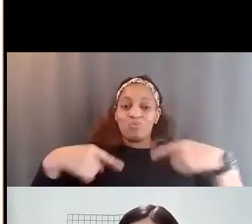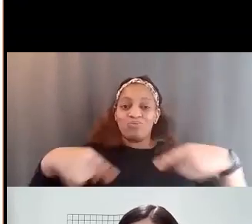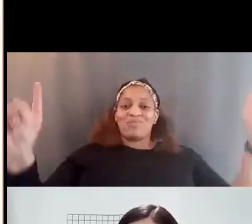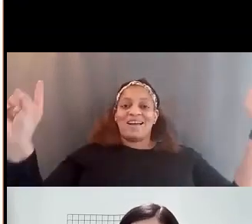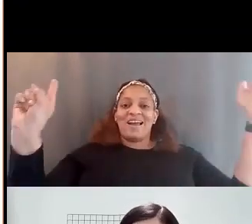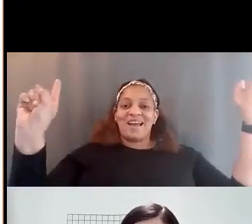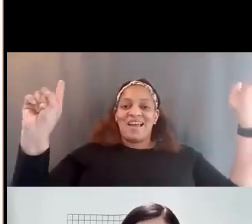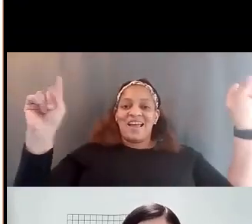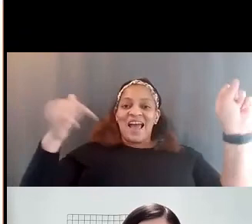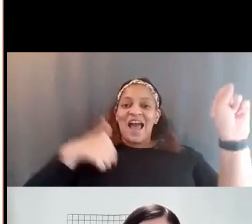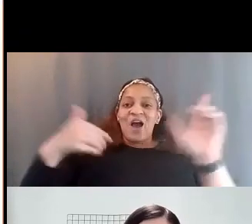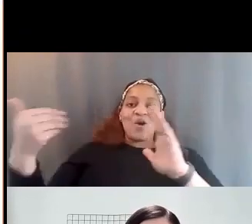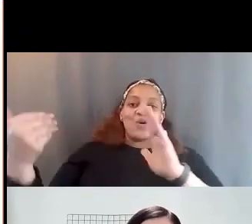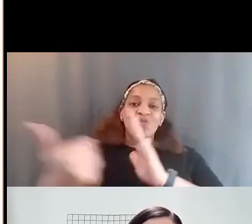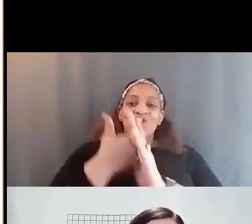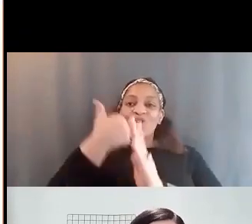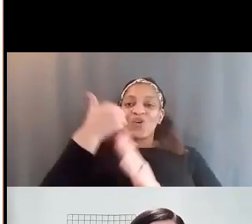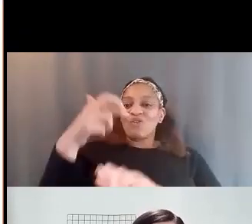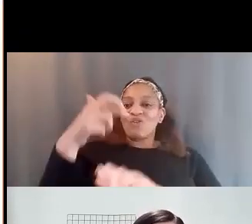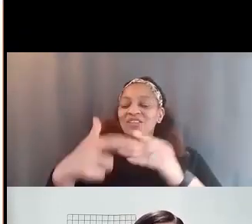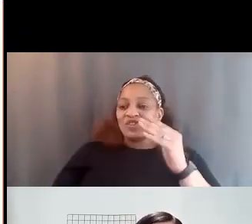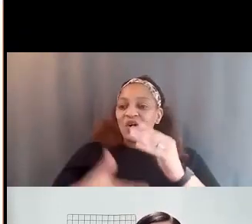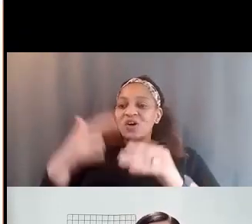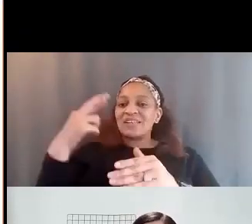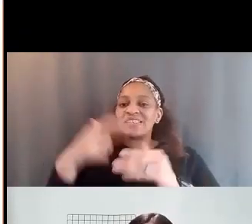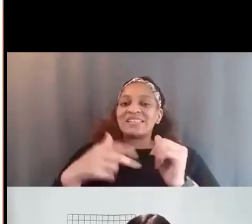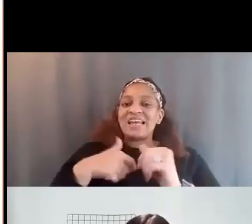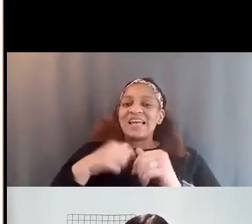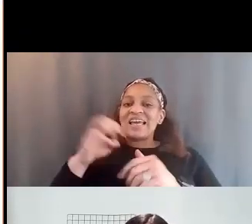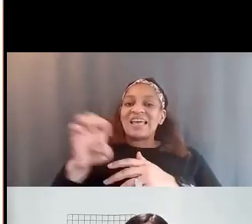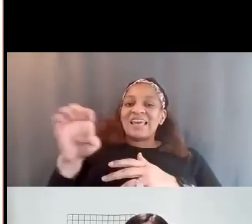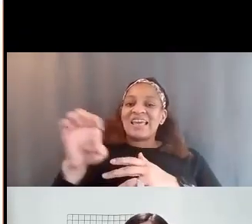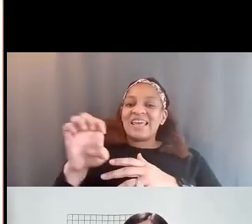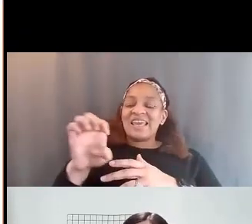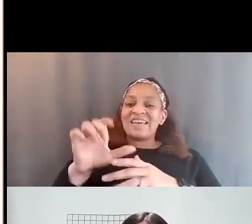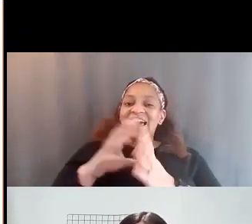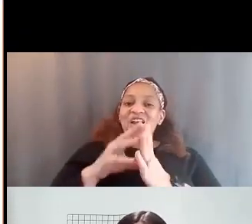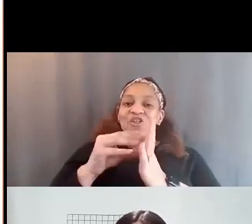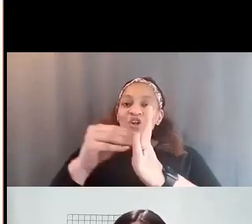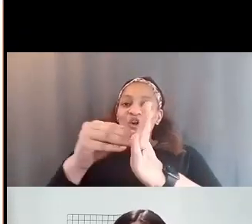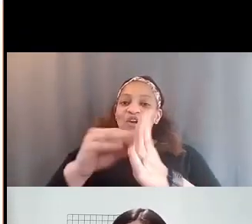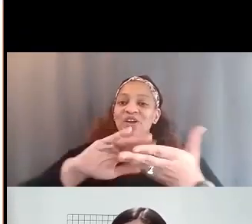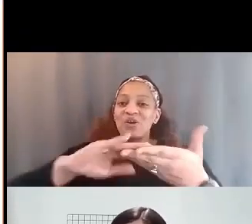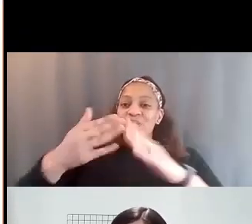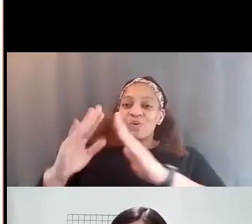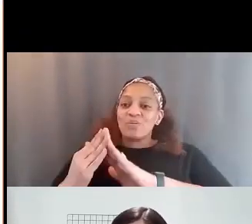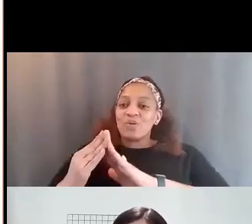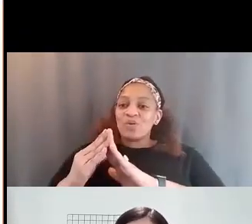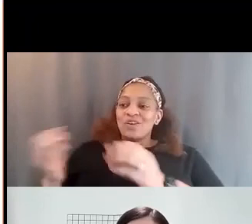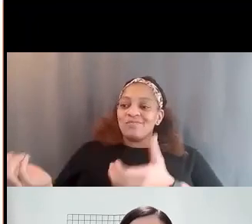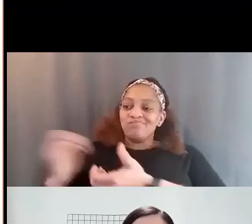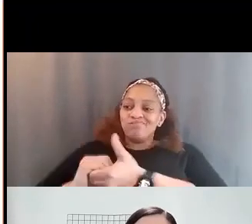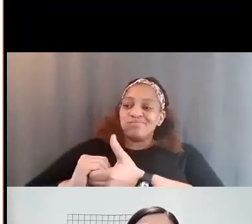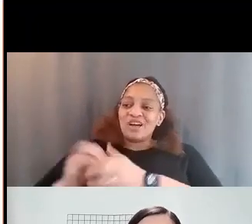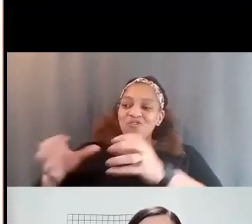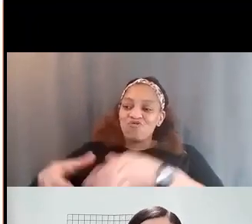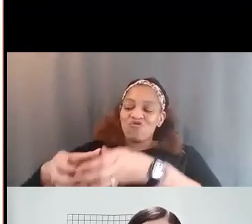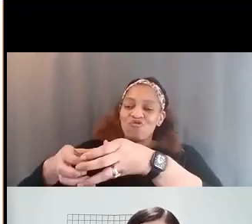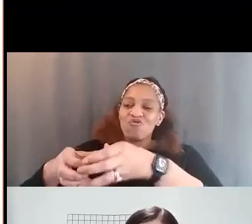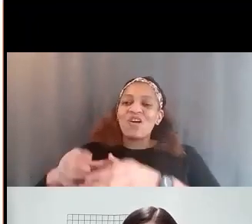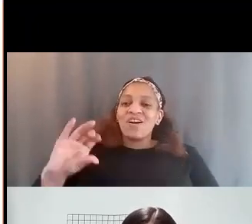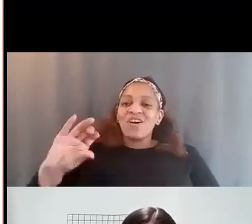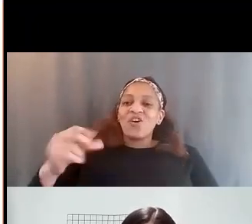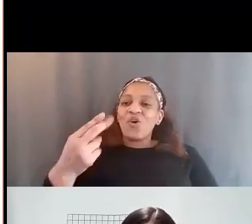Excellence e-learning community cohort. The topic is focused on assistive technology in employment, and it is open to